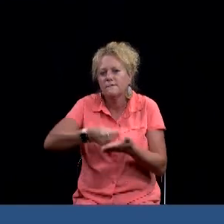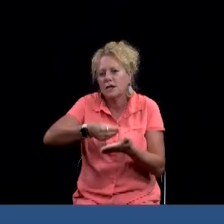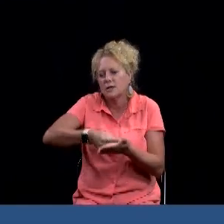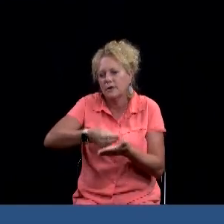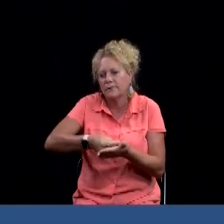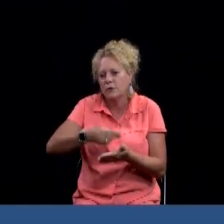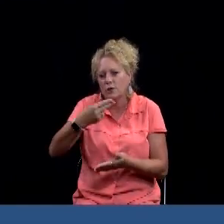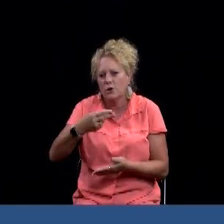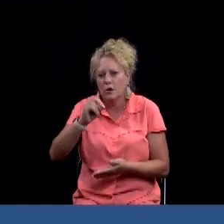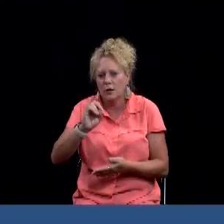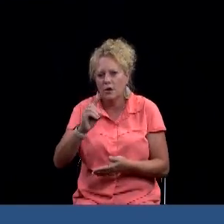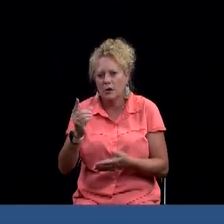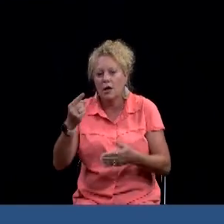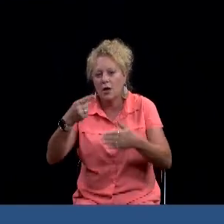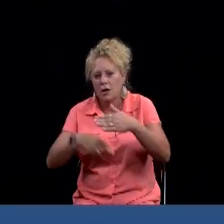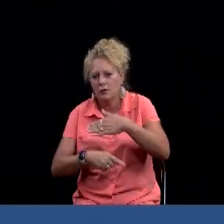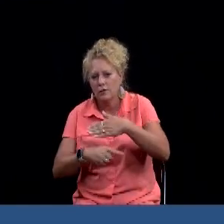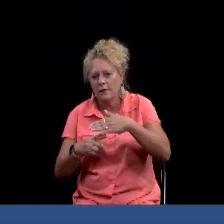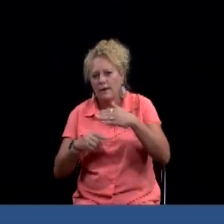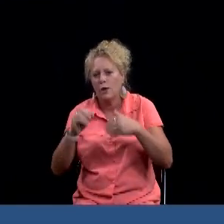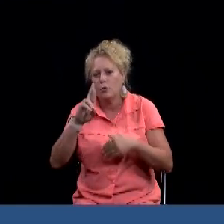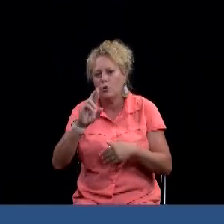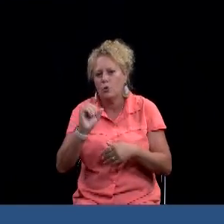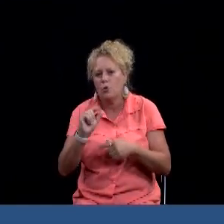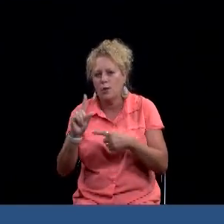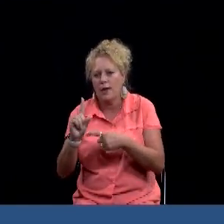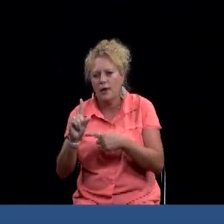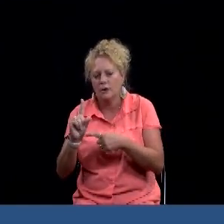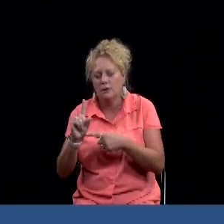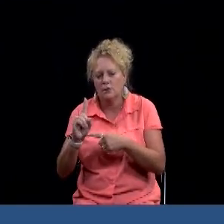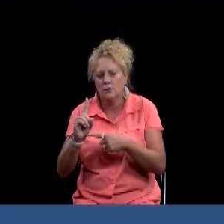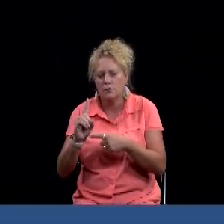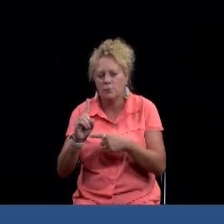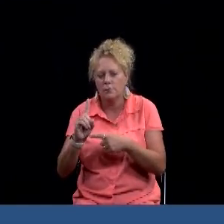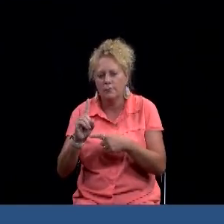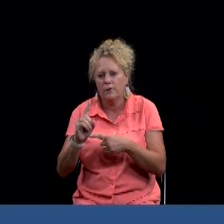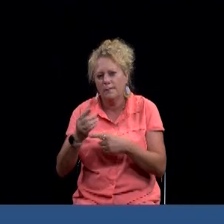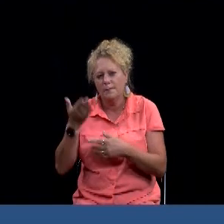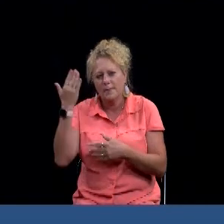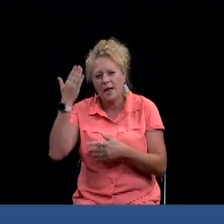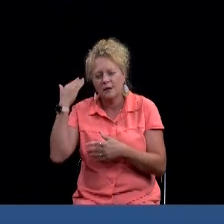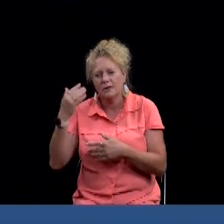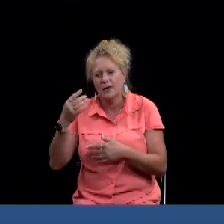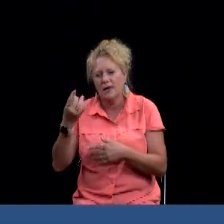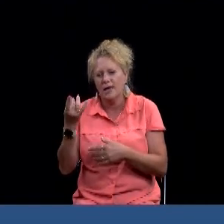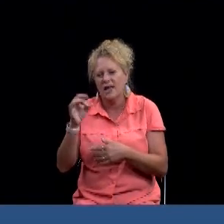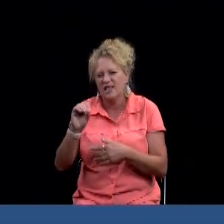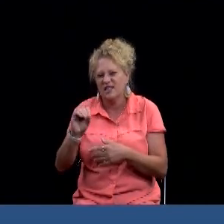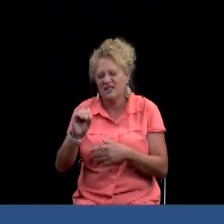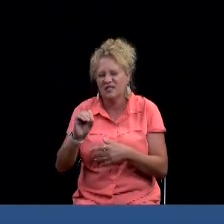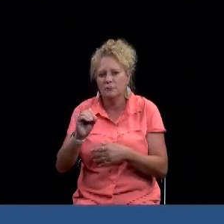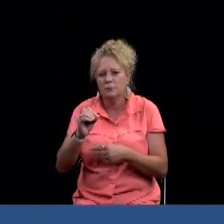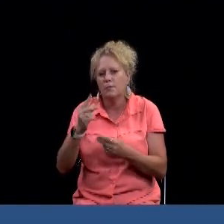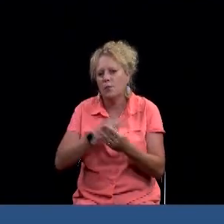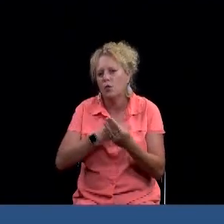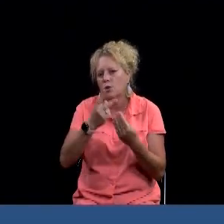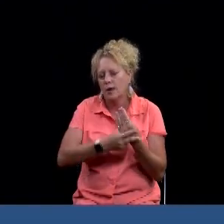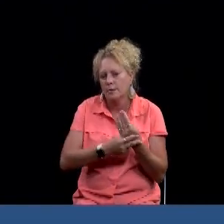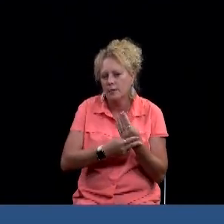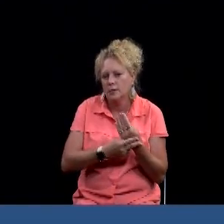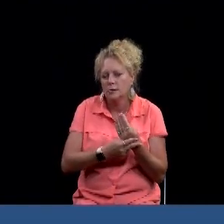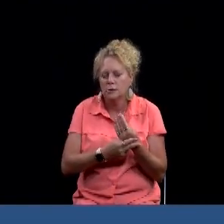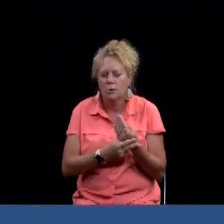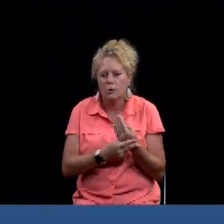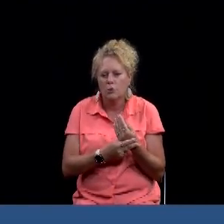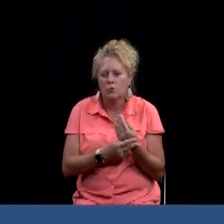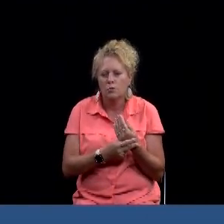itself, harkens back to the 80s, as well as being able to use a portion of the units for the RAD